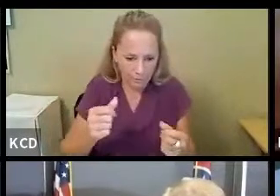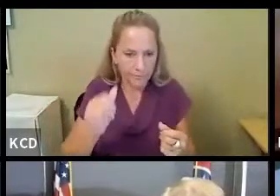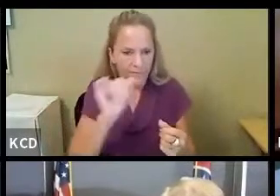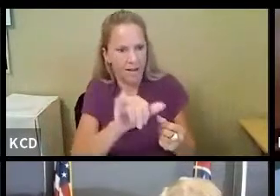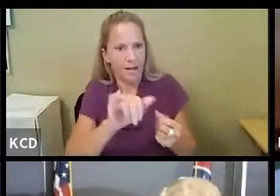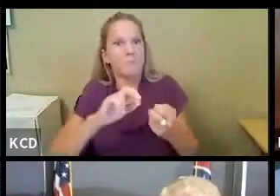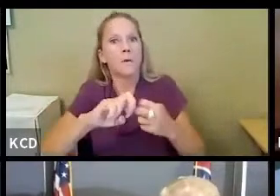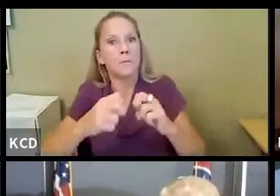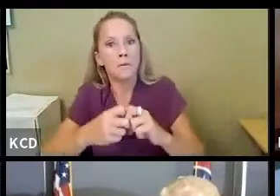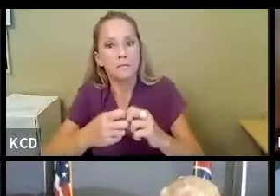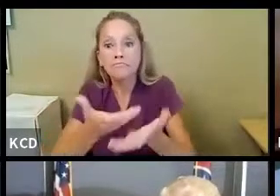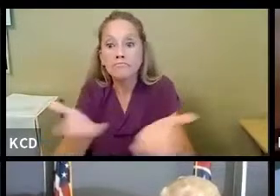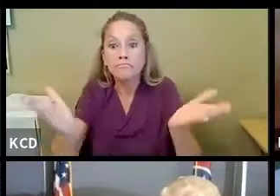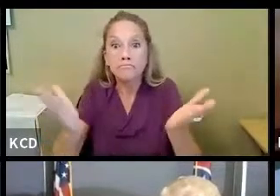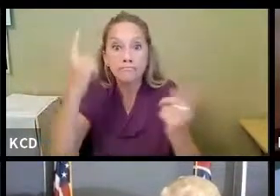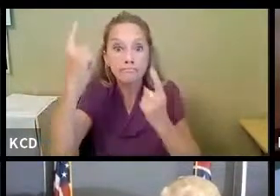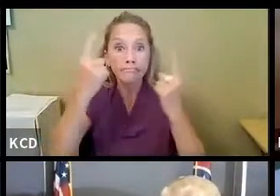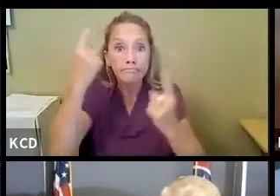Thoughts?